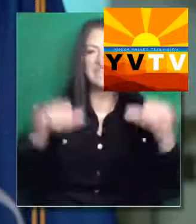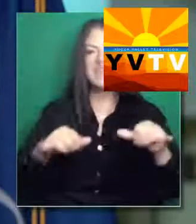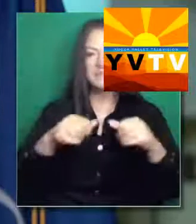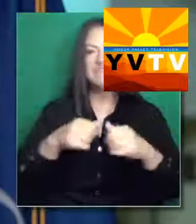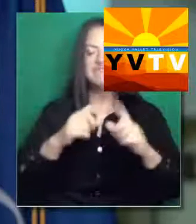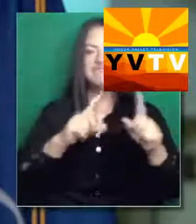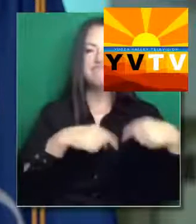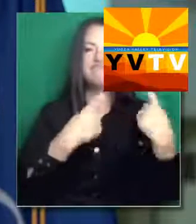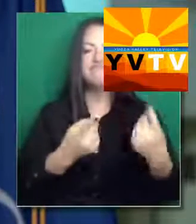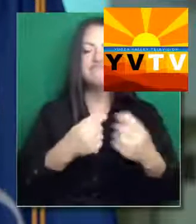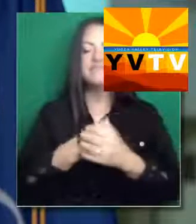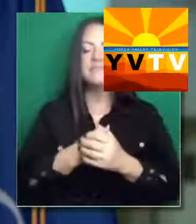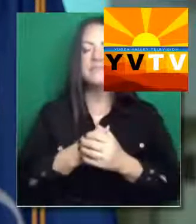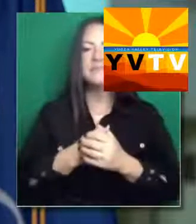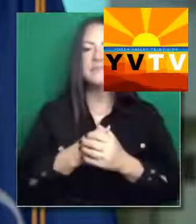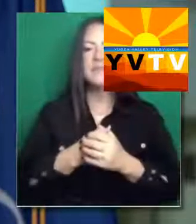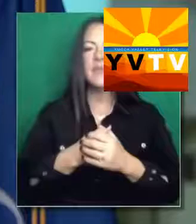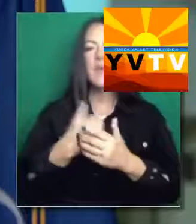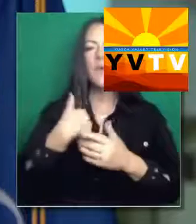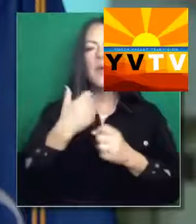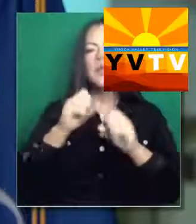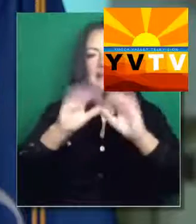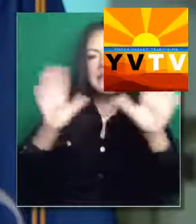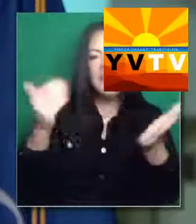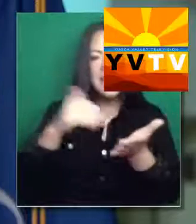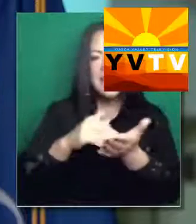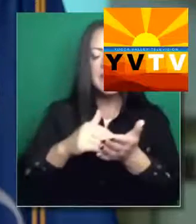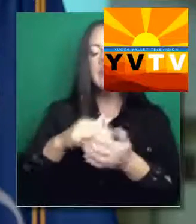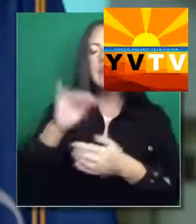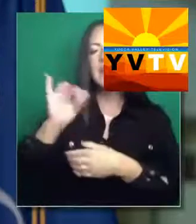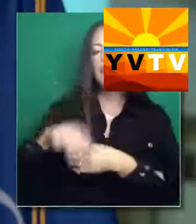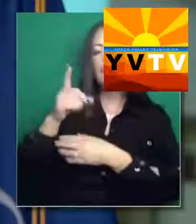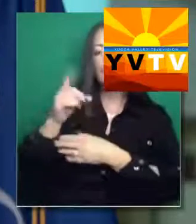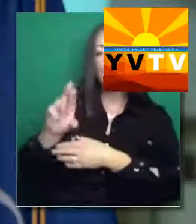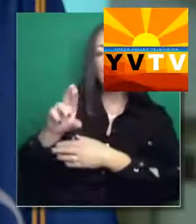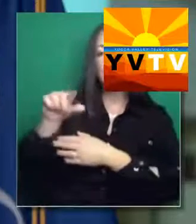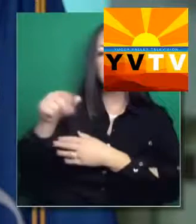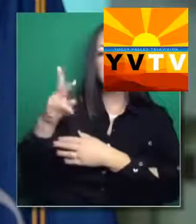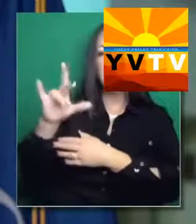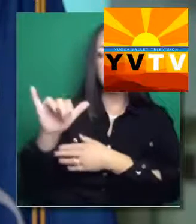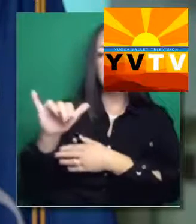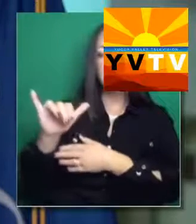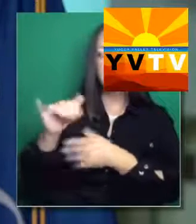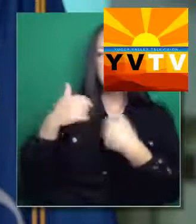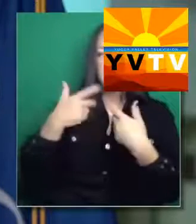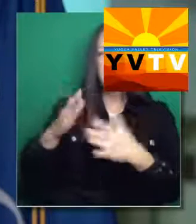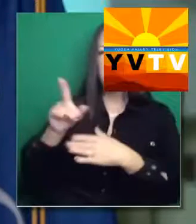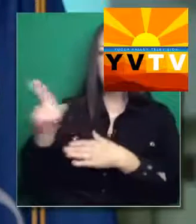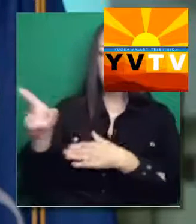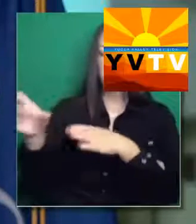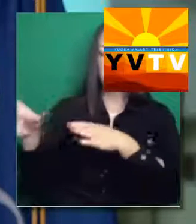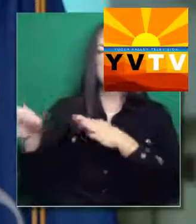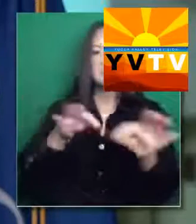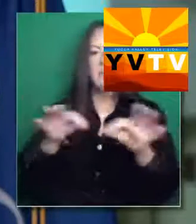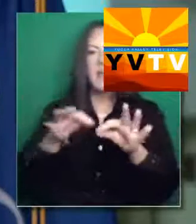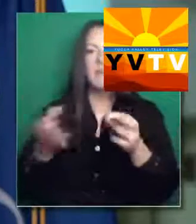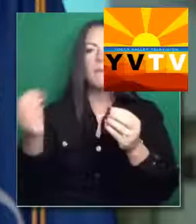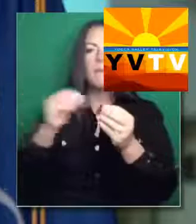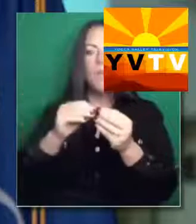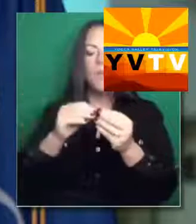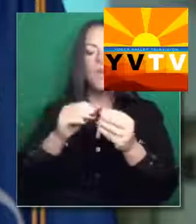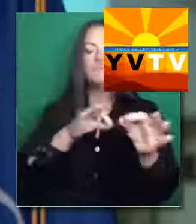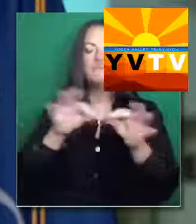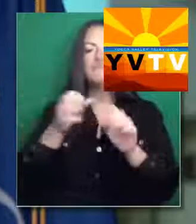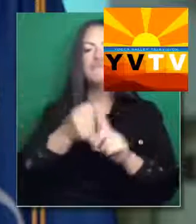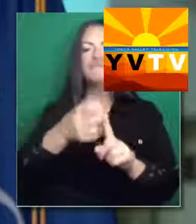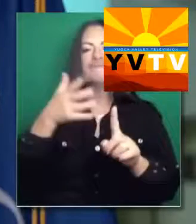that somehow, and Dr. Galley, perhaps, in fact, I'm just going to put this over to you so you can offer it with a